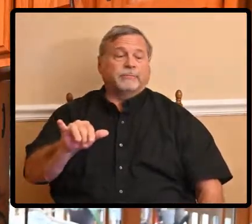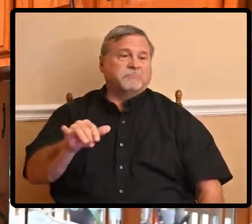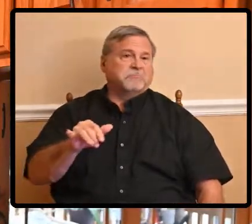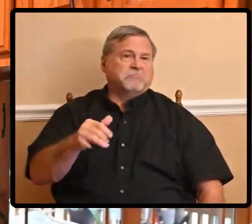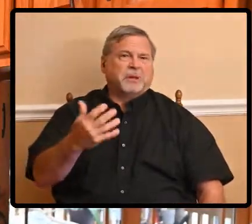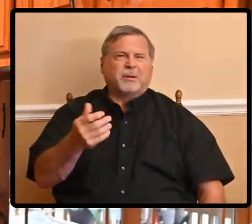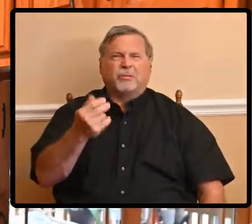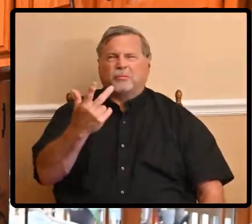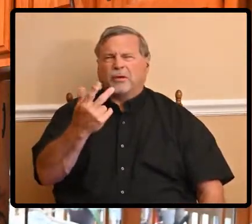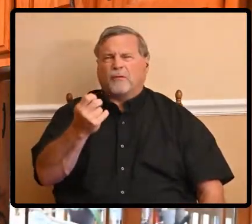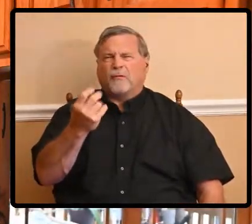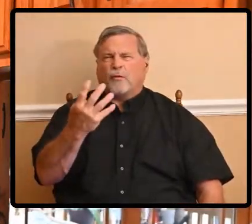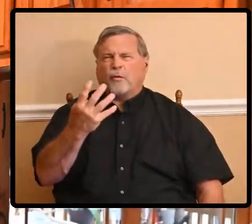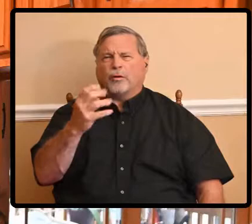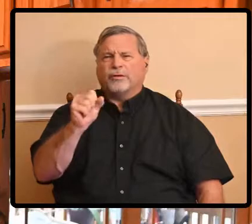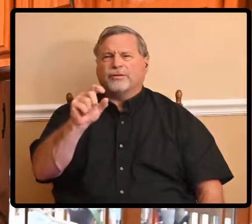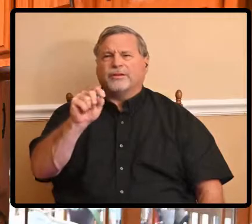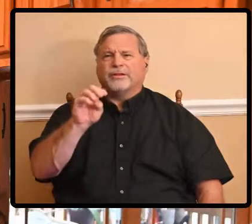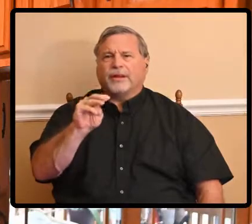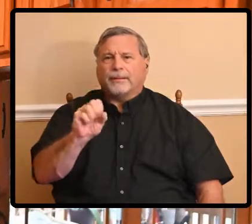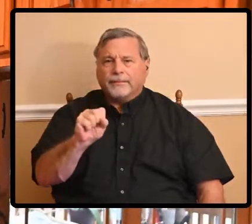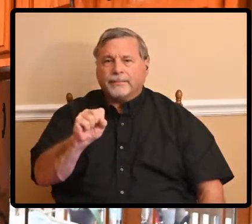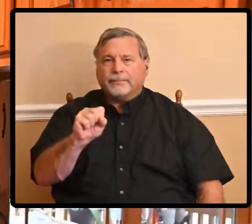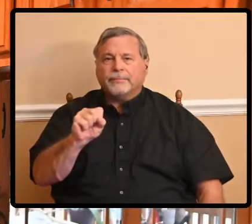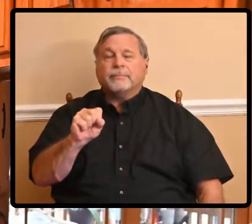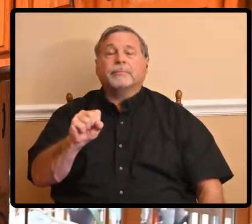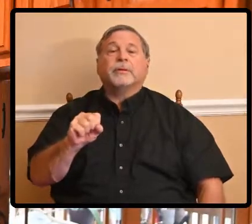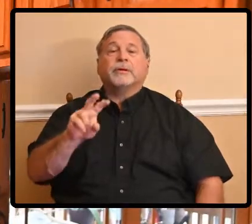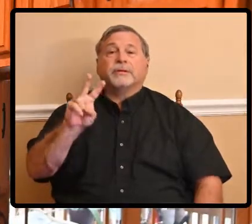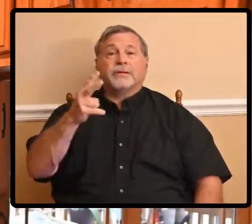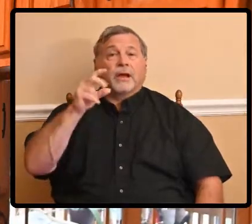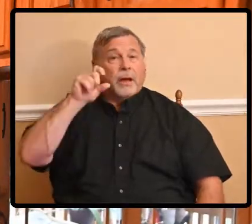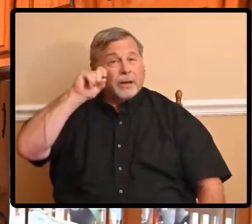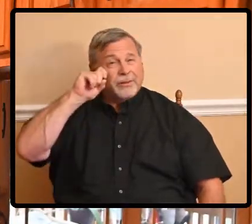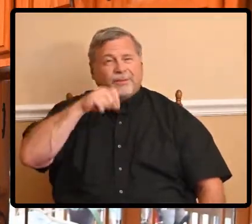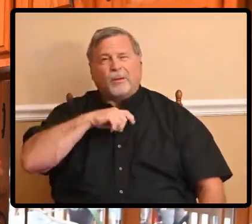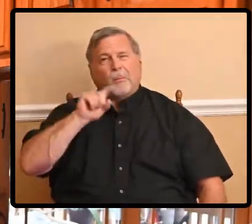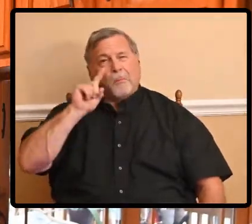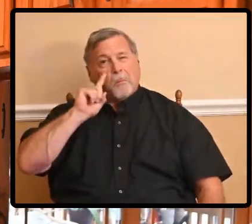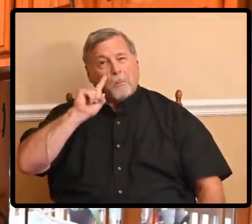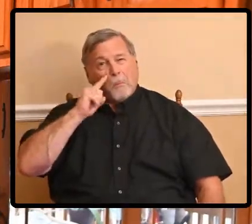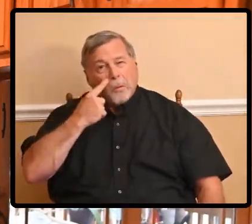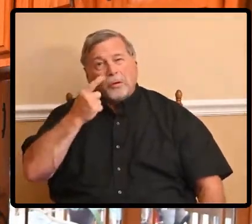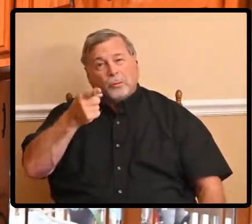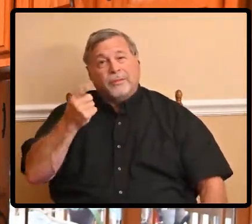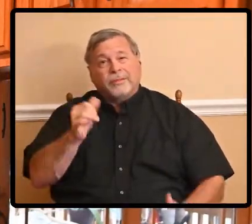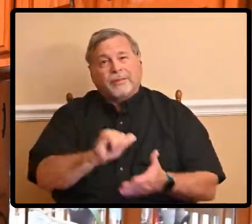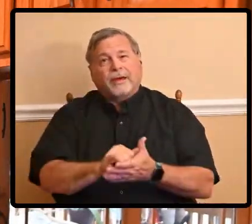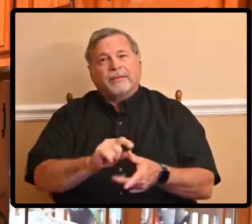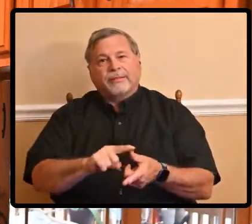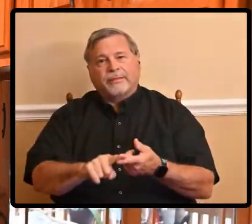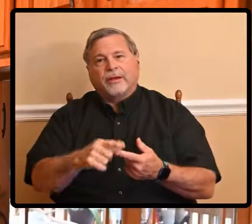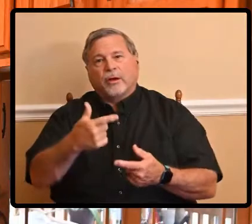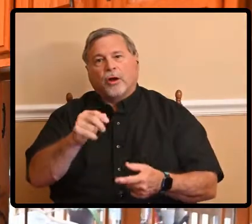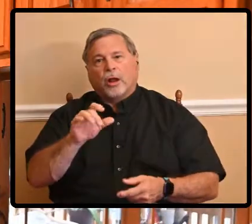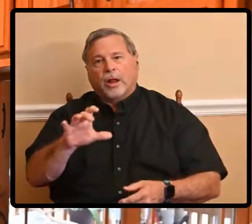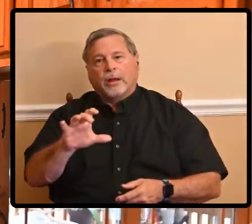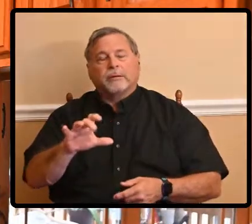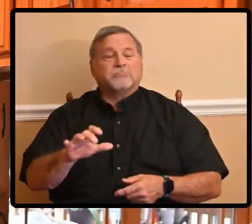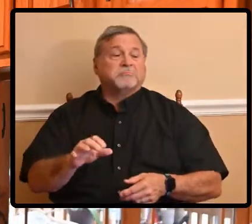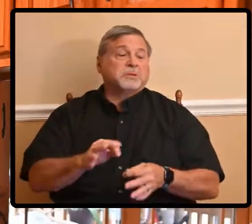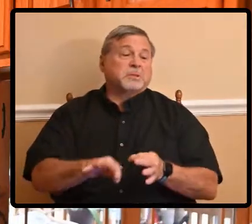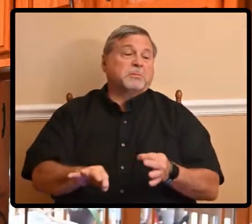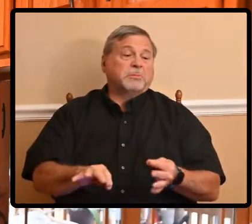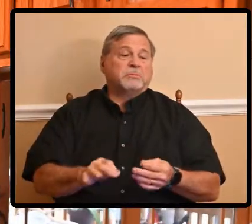I did, probably 3 or 4 stems. I'm going to do a second onion, but I'm not going to bore you with that. And then I'm going to do some garlic.